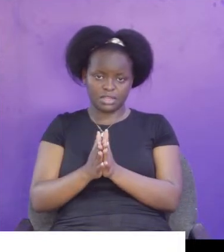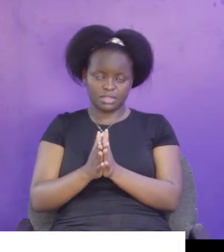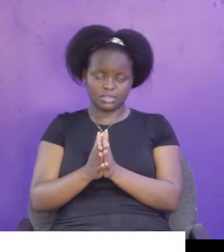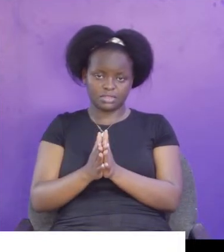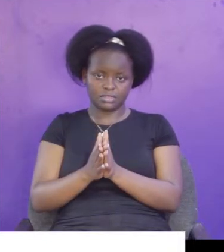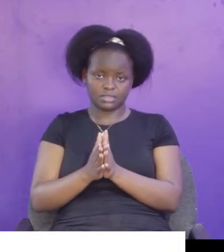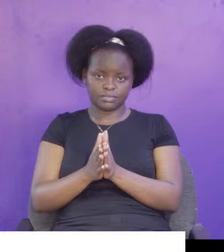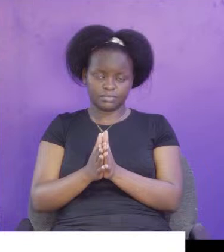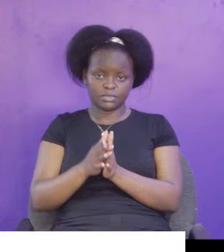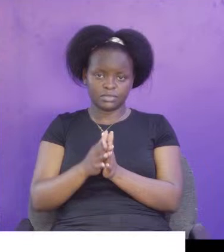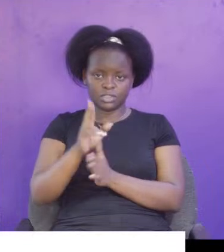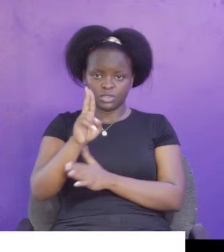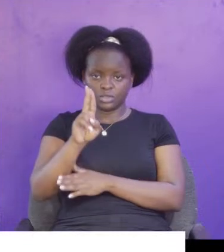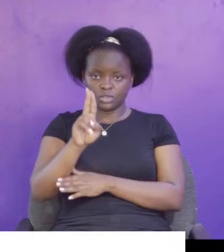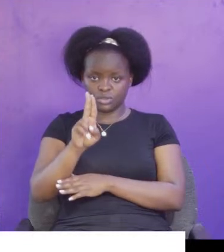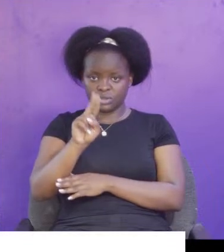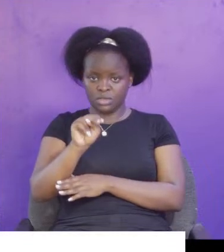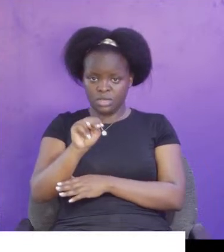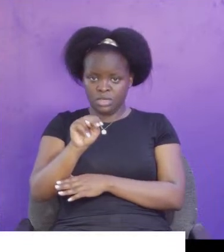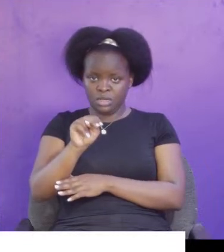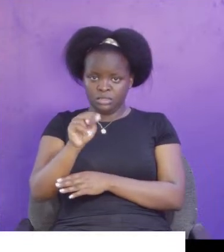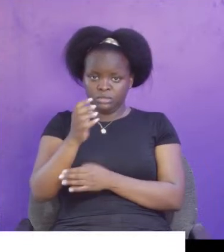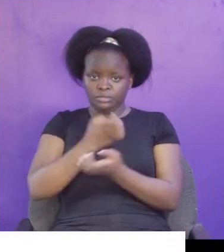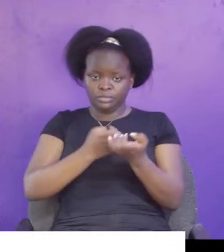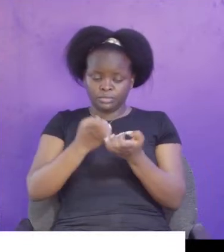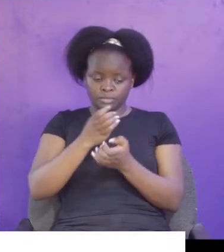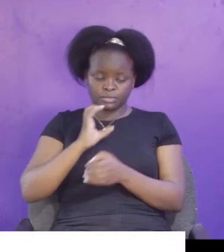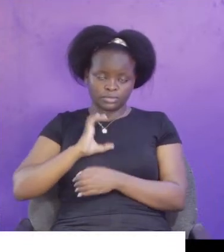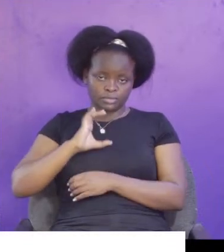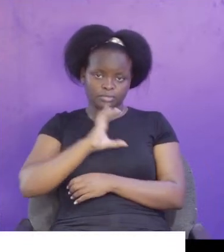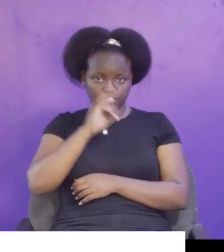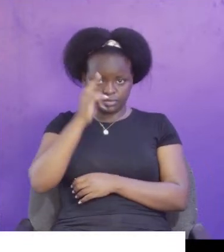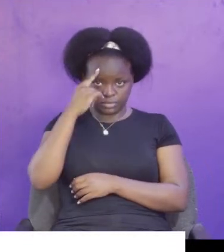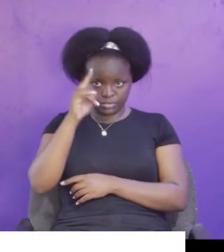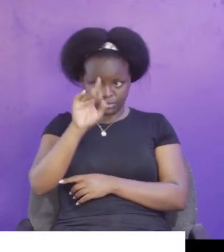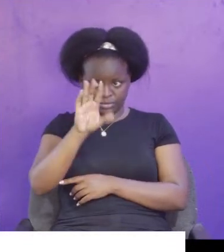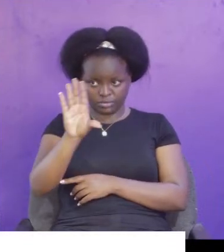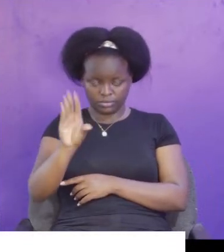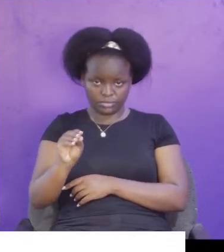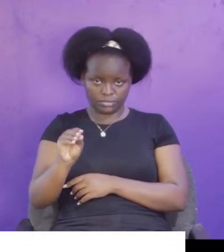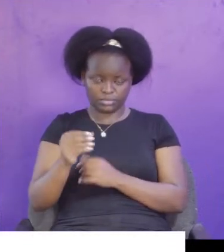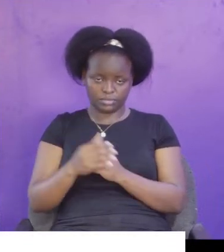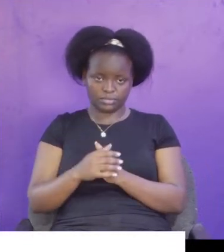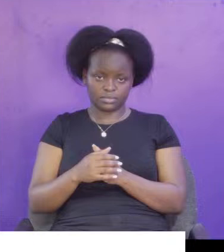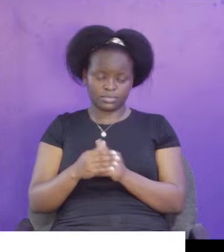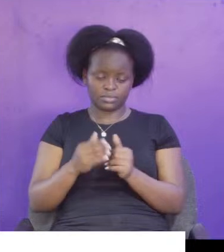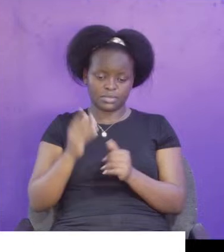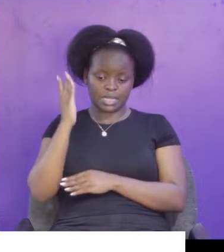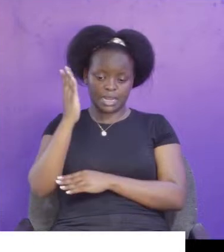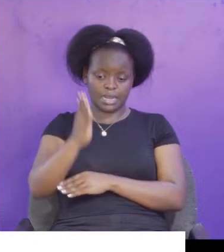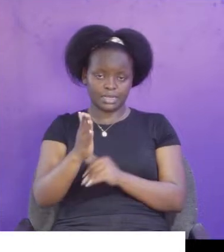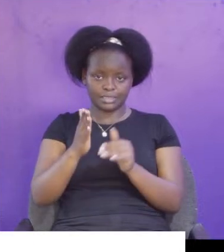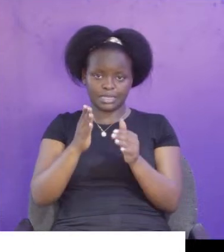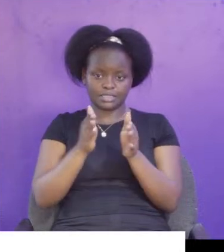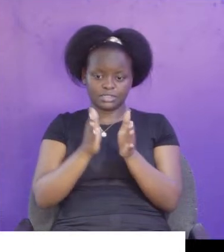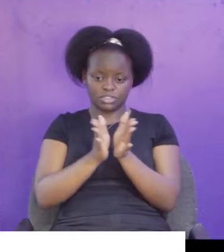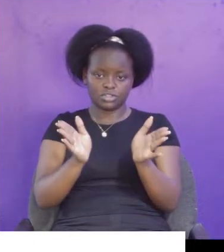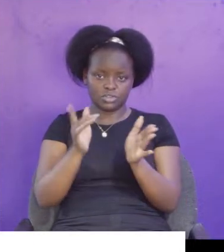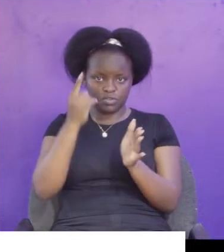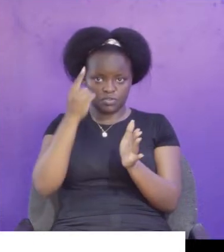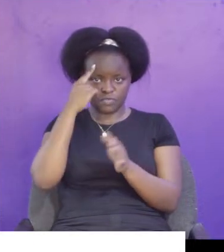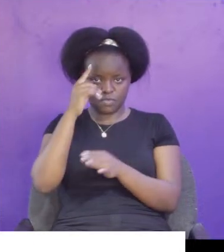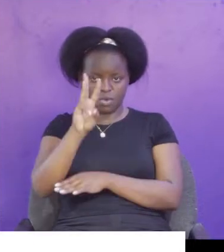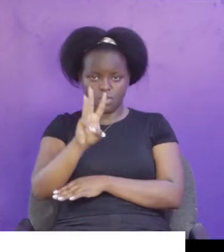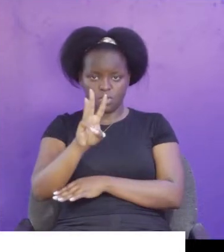United Nations Economic Commission for Africa, the Director General of the World Health